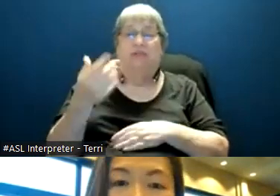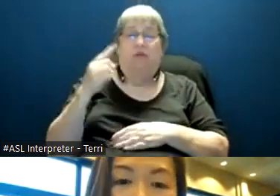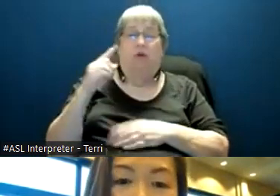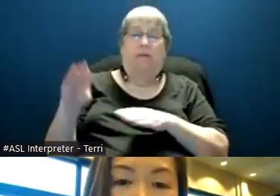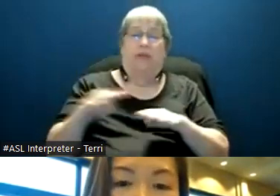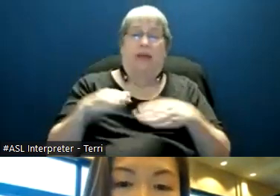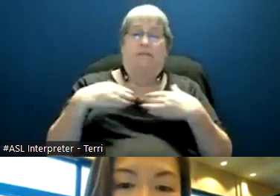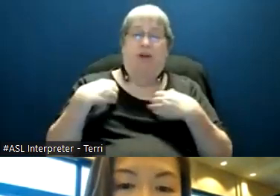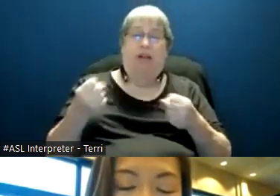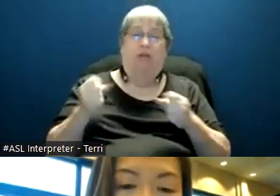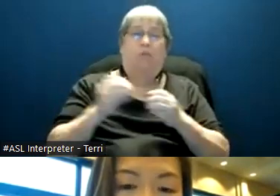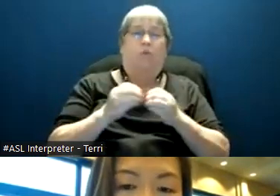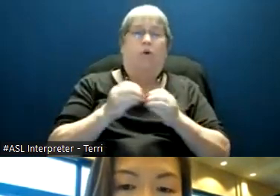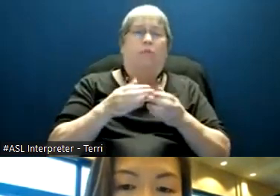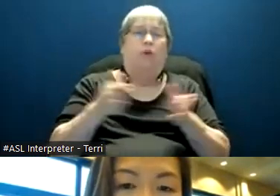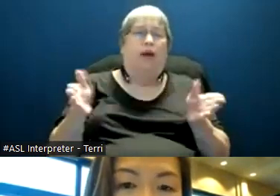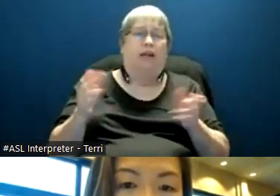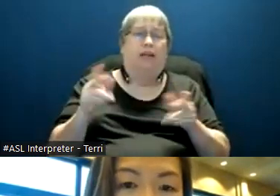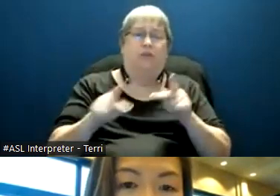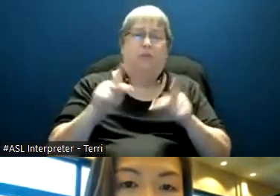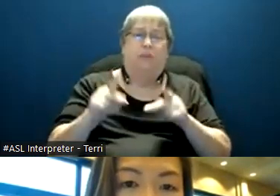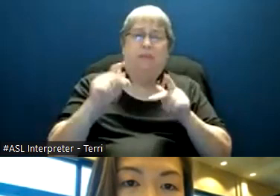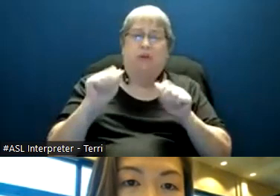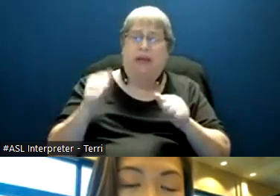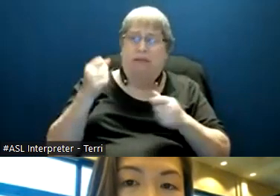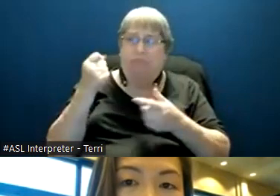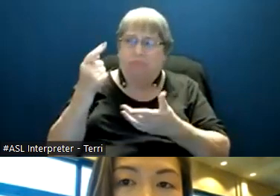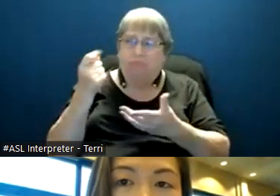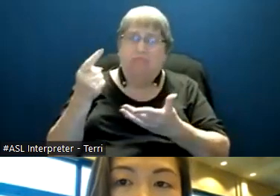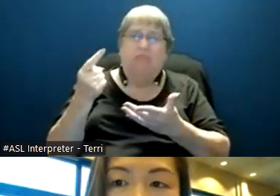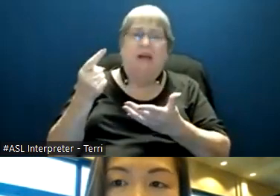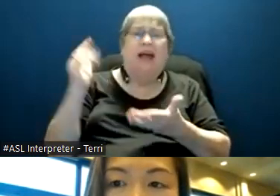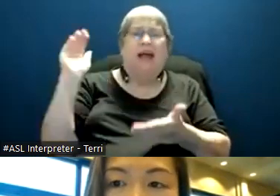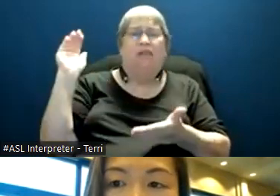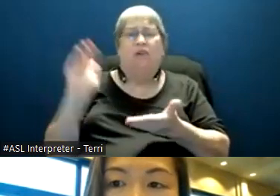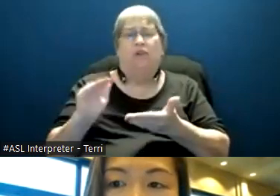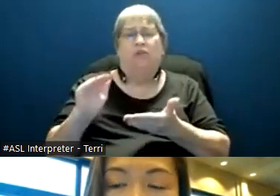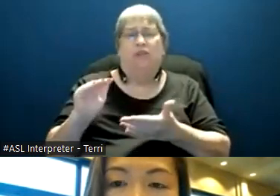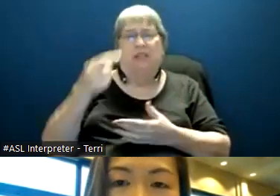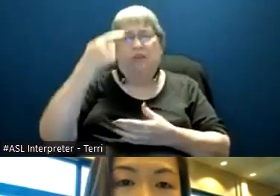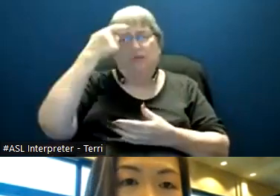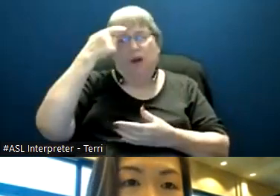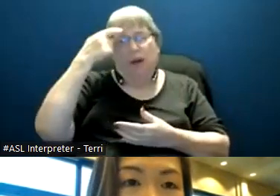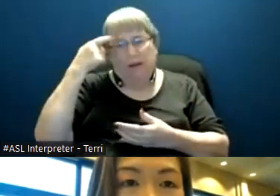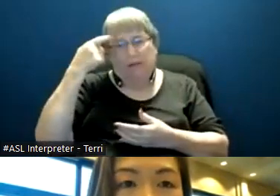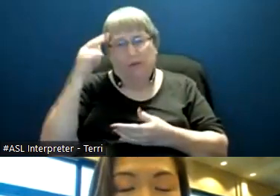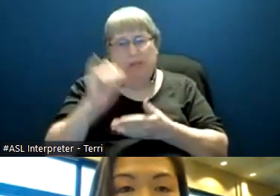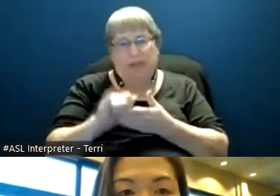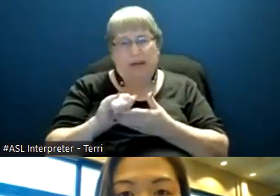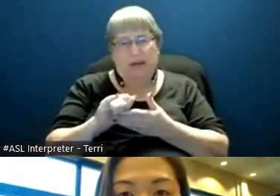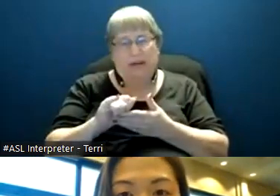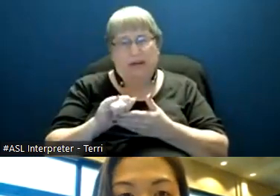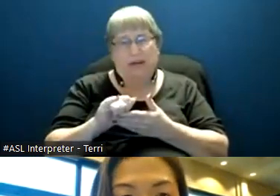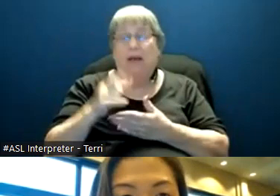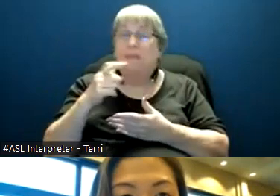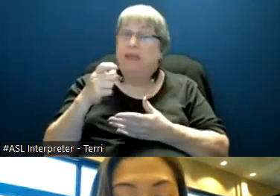can provide feedback on making those interactions less traumatizing or isolating, because those negative experiences